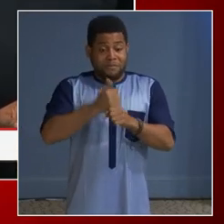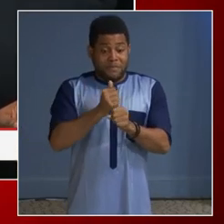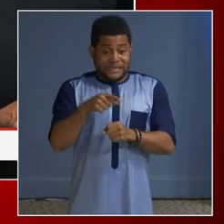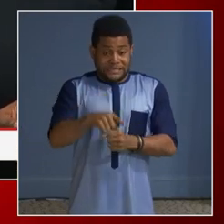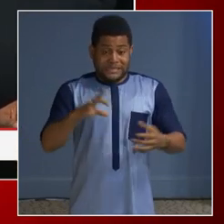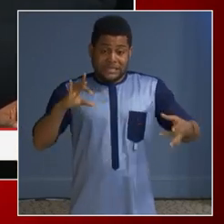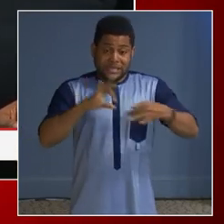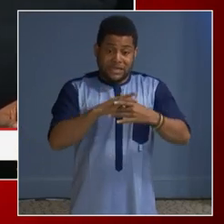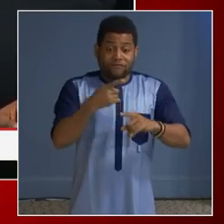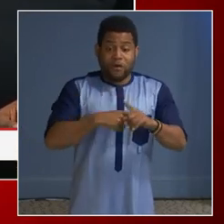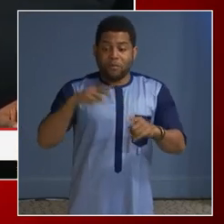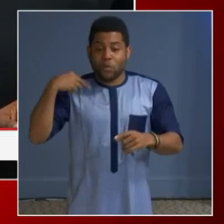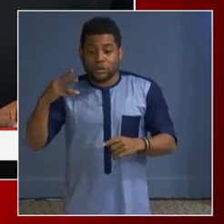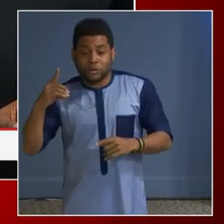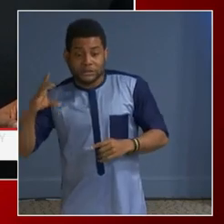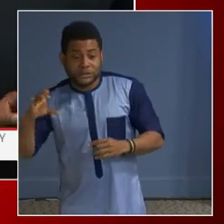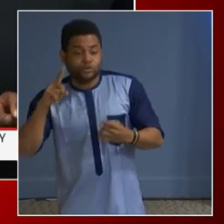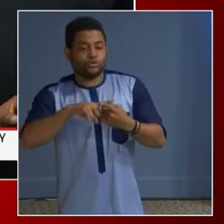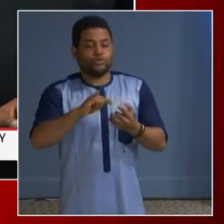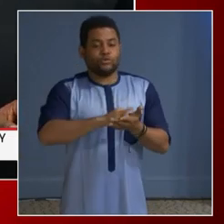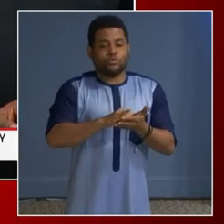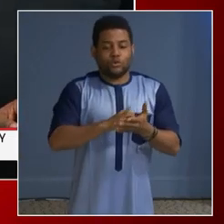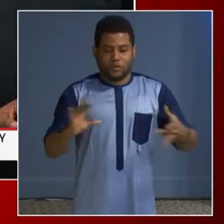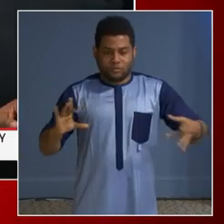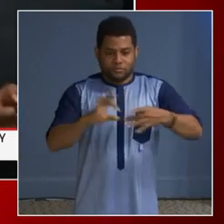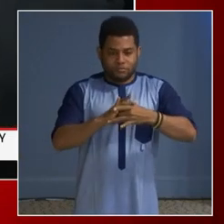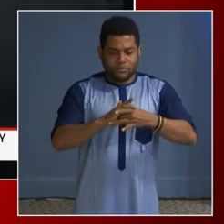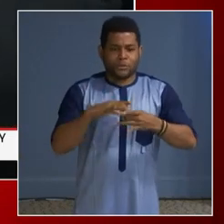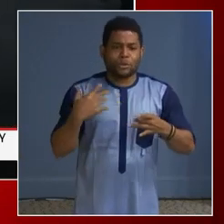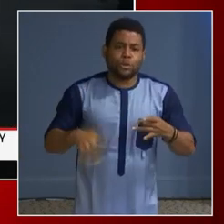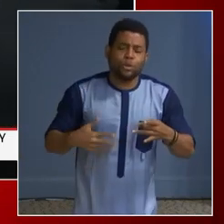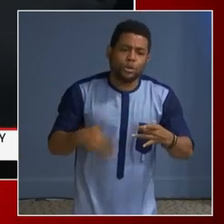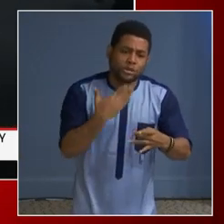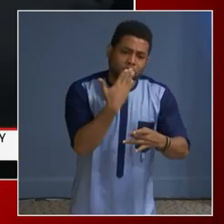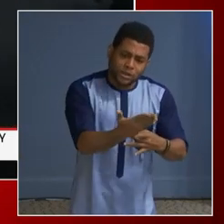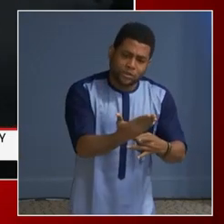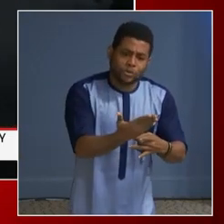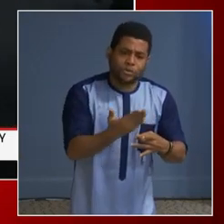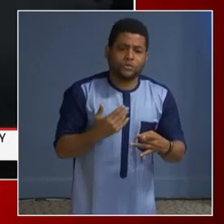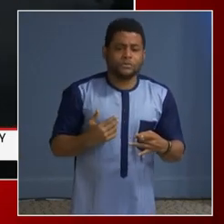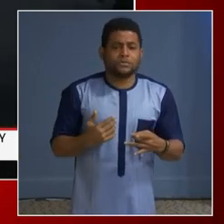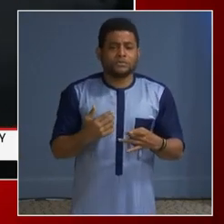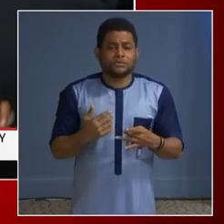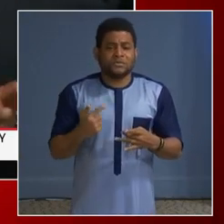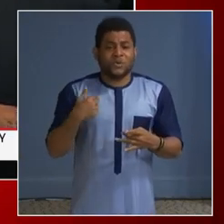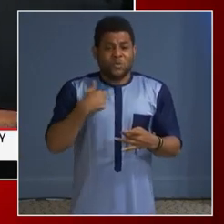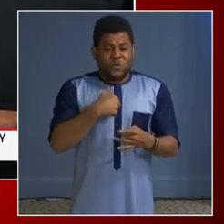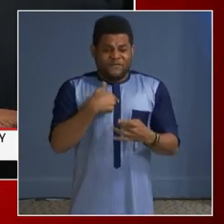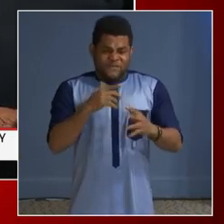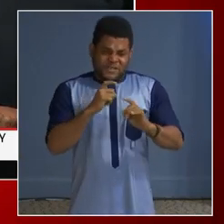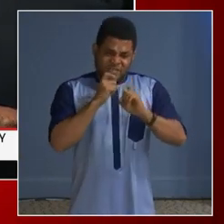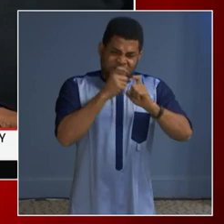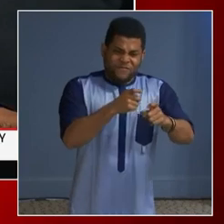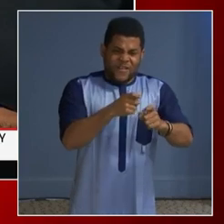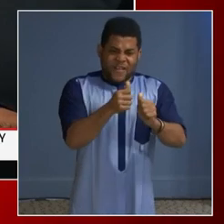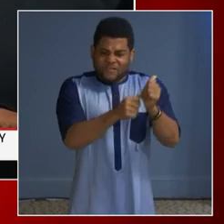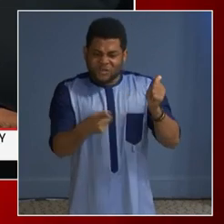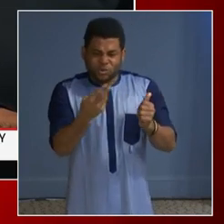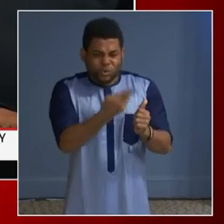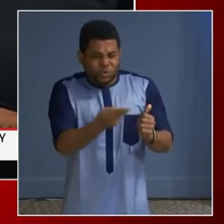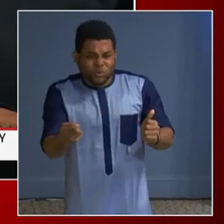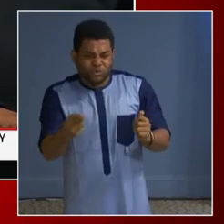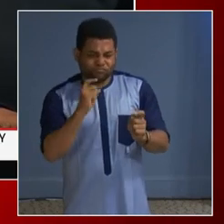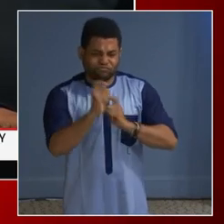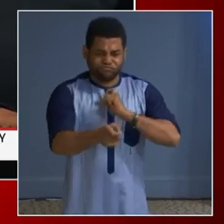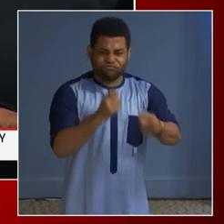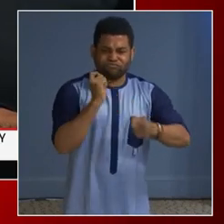City shootings. The NYPD has devoted every available resource to this case. From the moment we learned